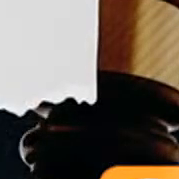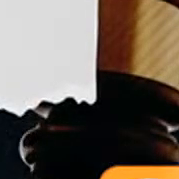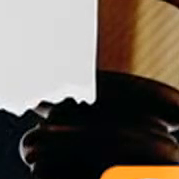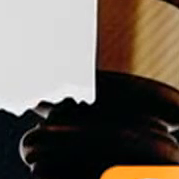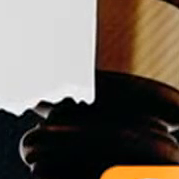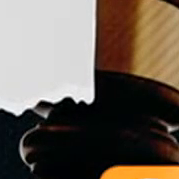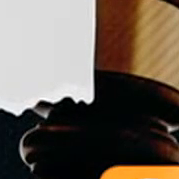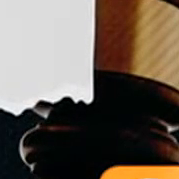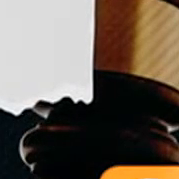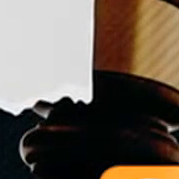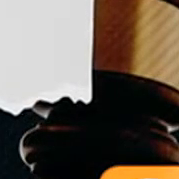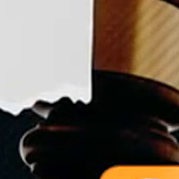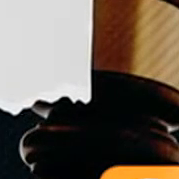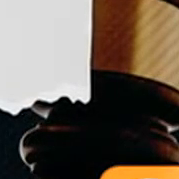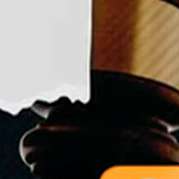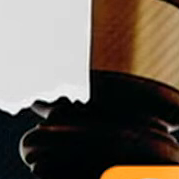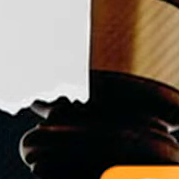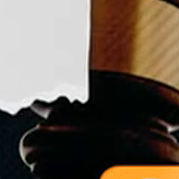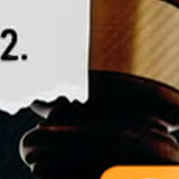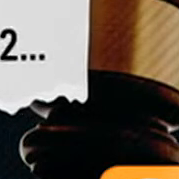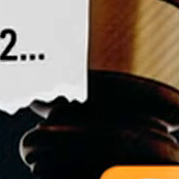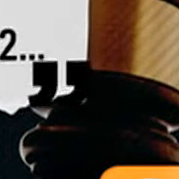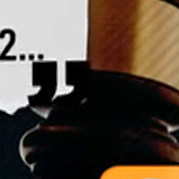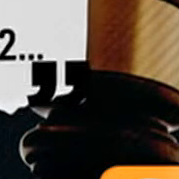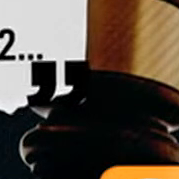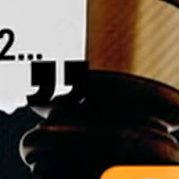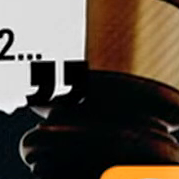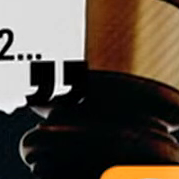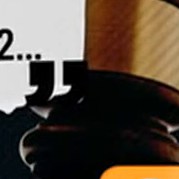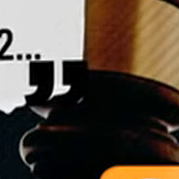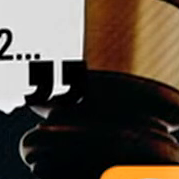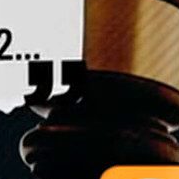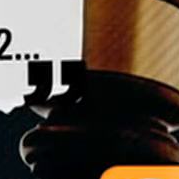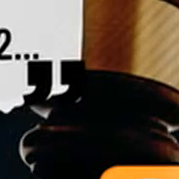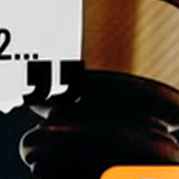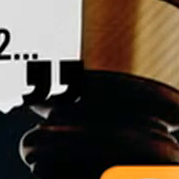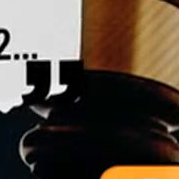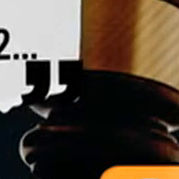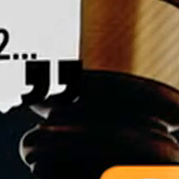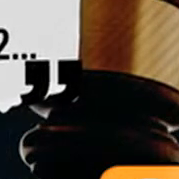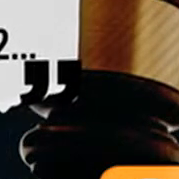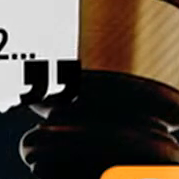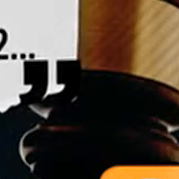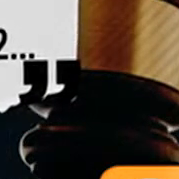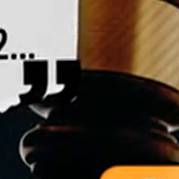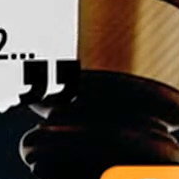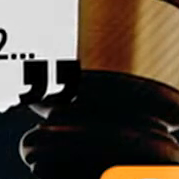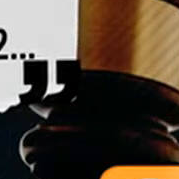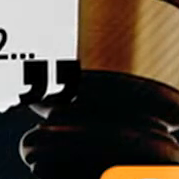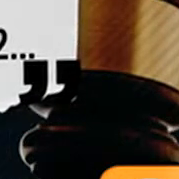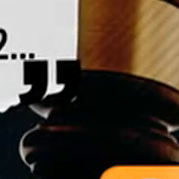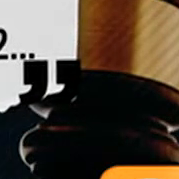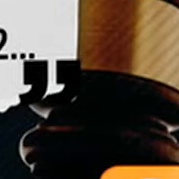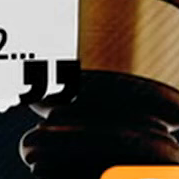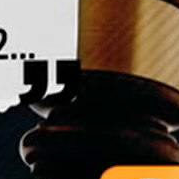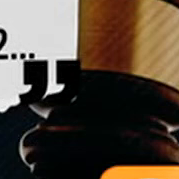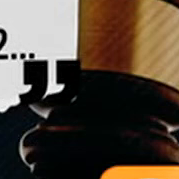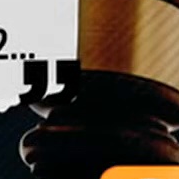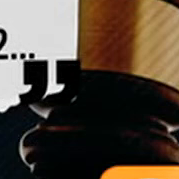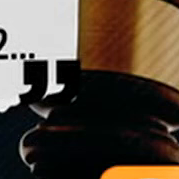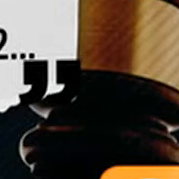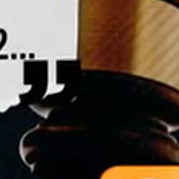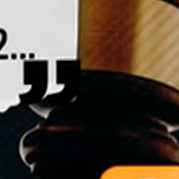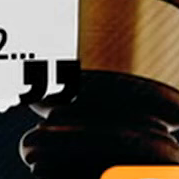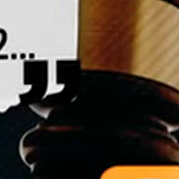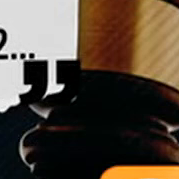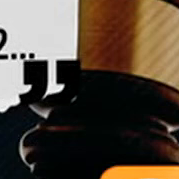registered in Dubai with two foreign directors and associated with the billionaire businessman, was the first to withdraw the cases involving the